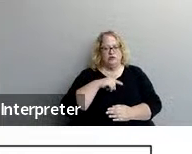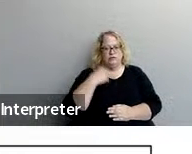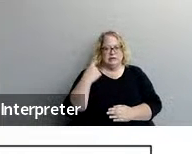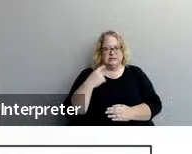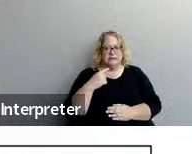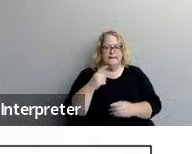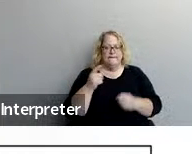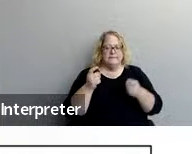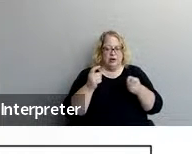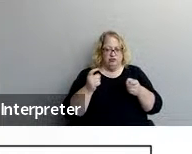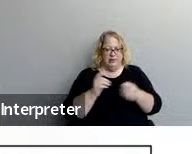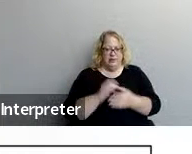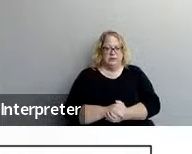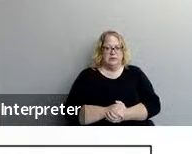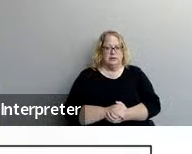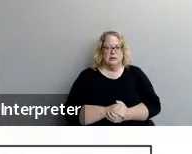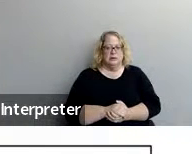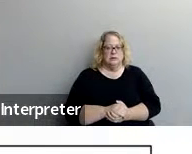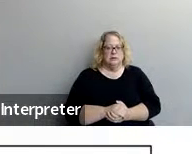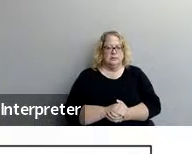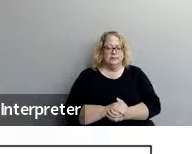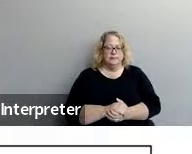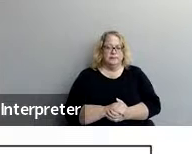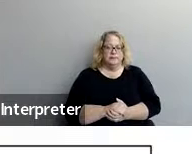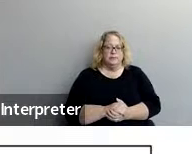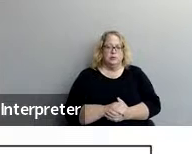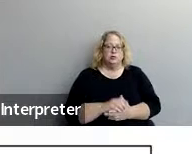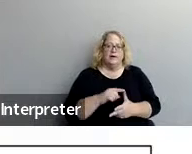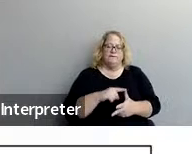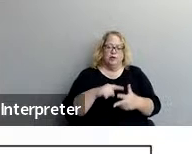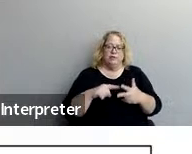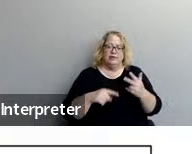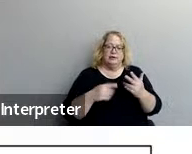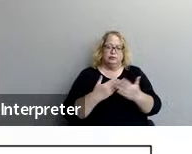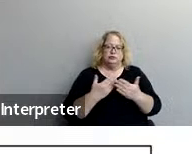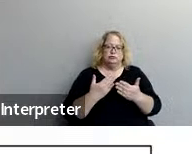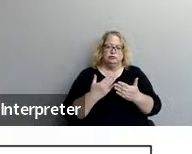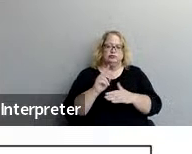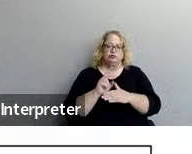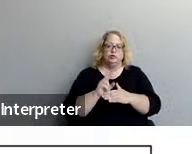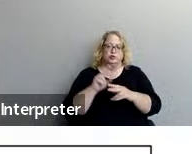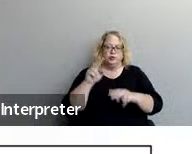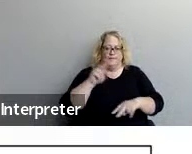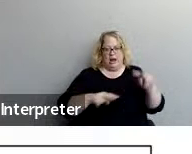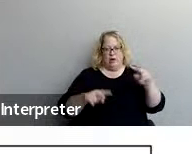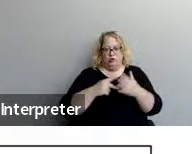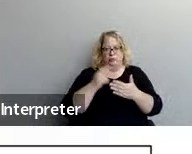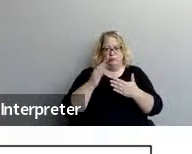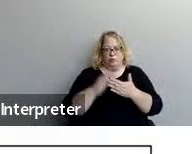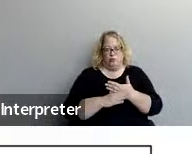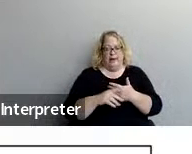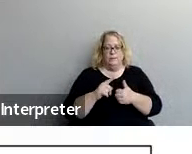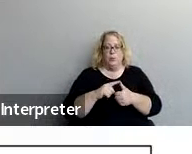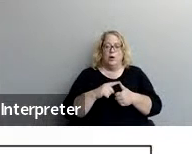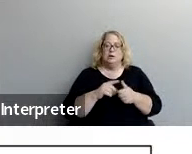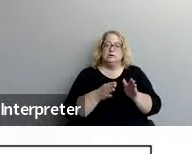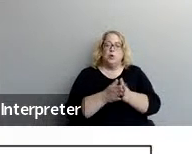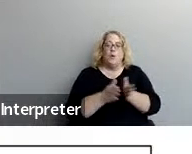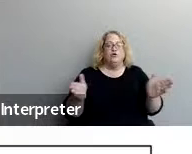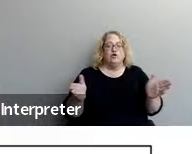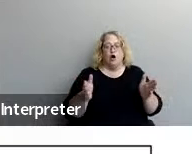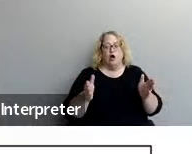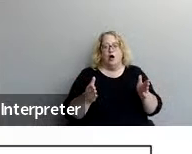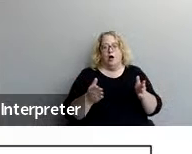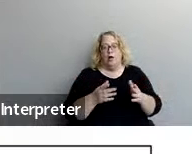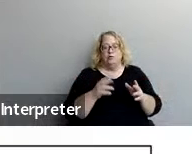Dooley Artis. So there are 3 indicators used to monitor this program. One is just an overall rate of participation